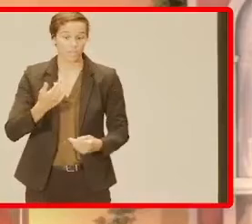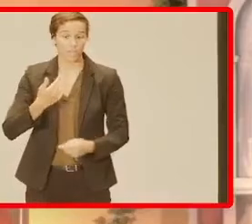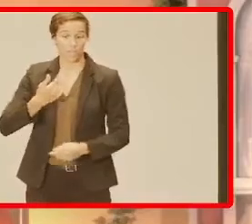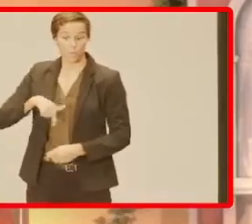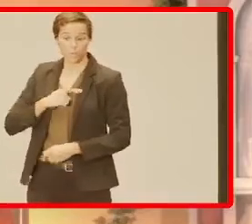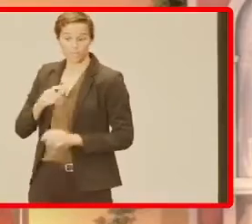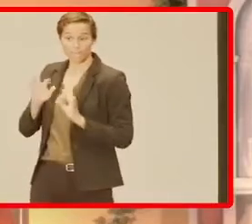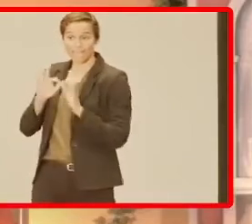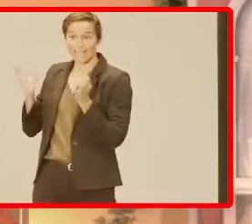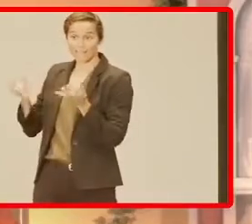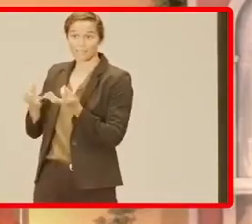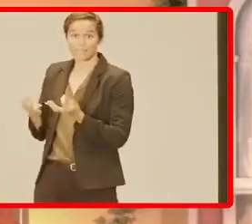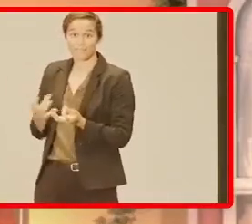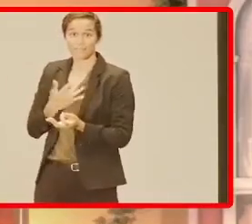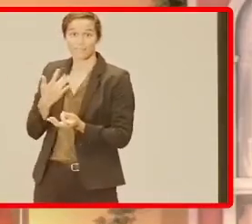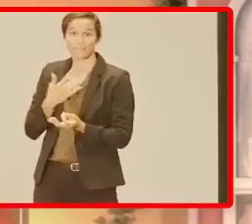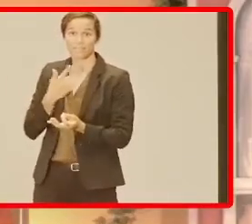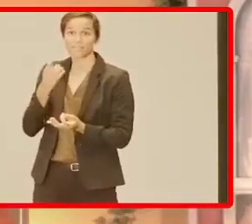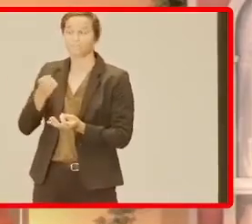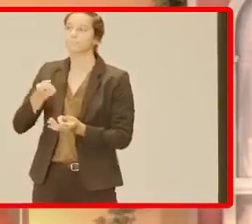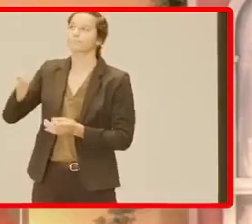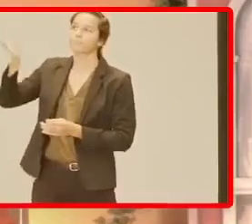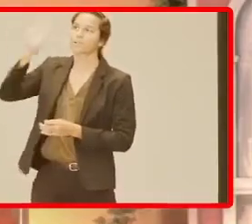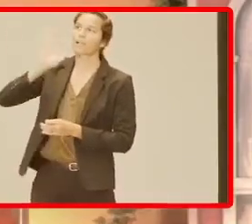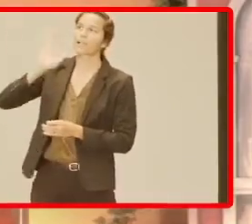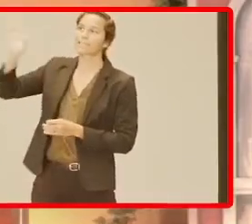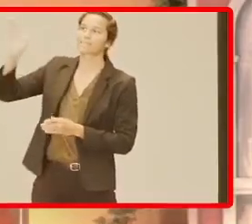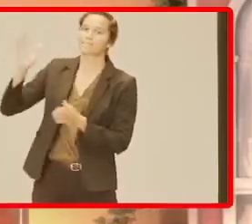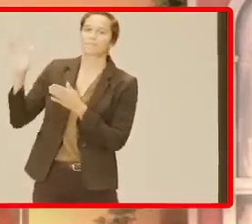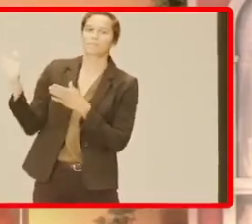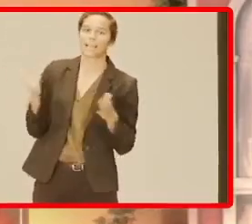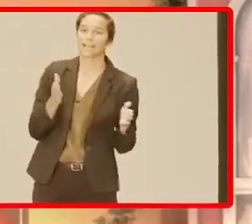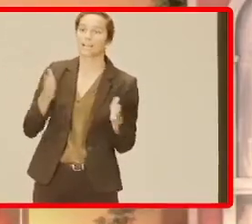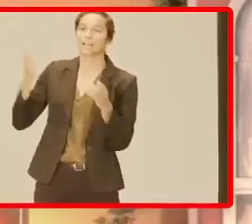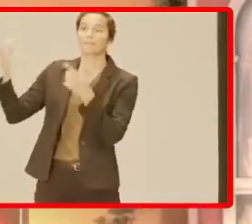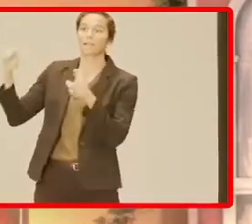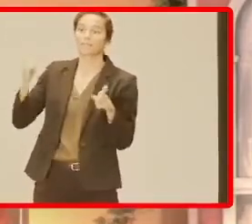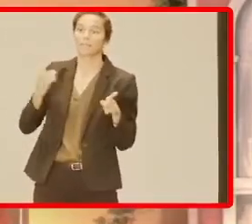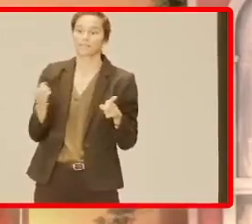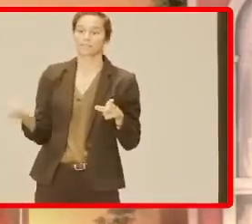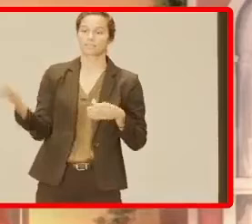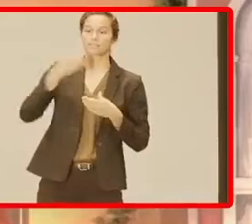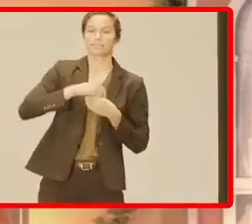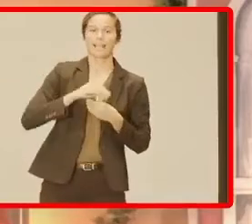is all a divine happening, what's going on in our life.